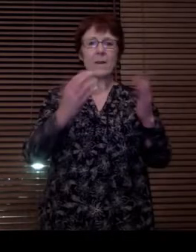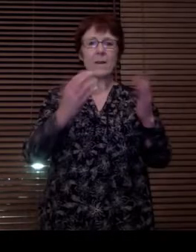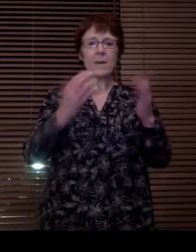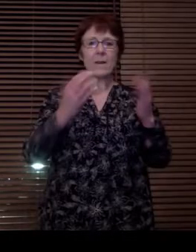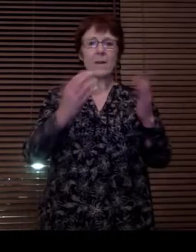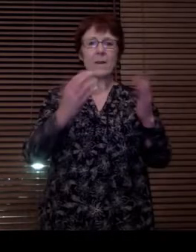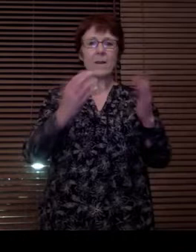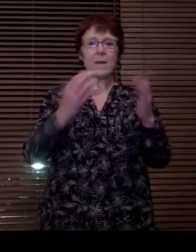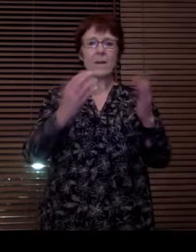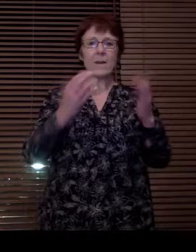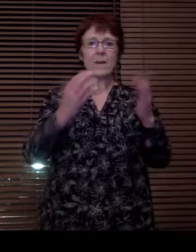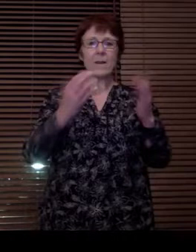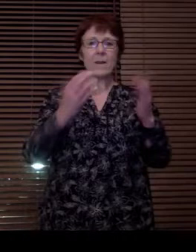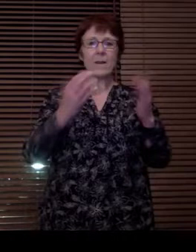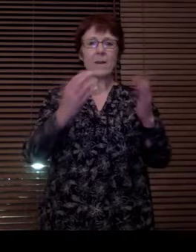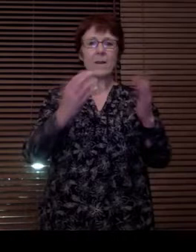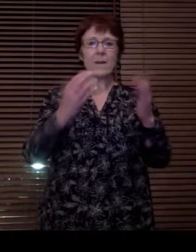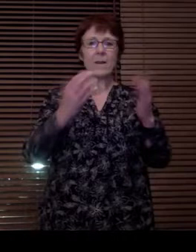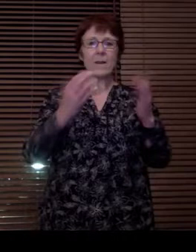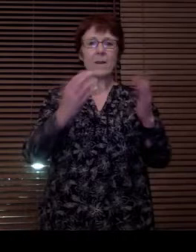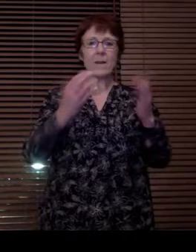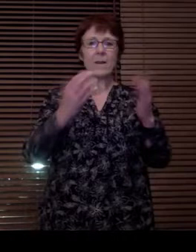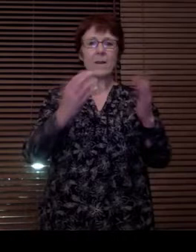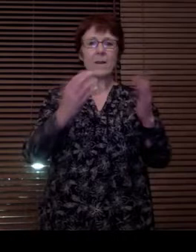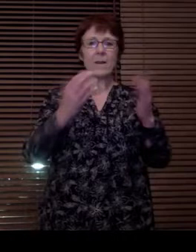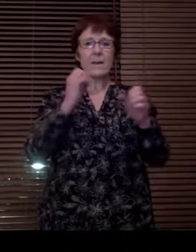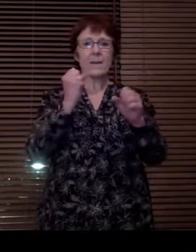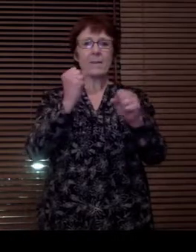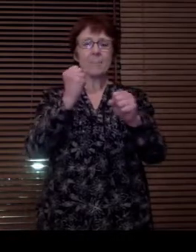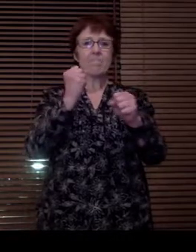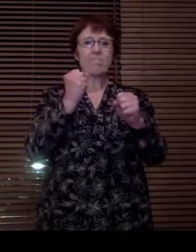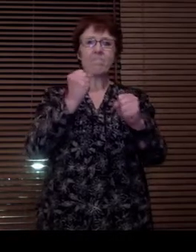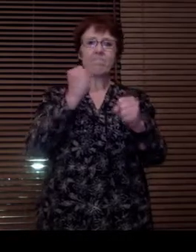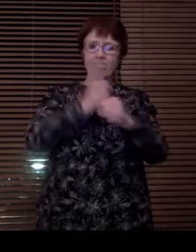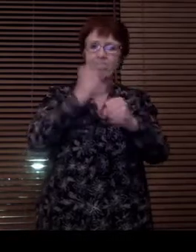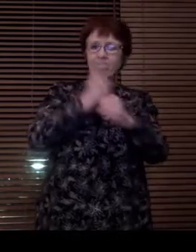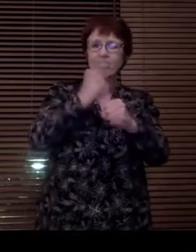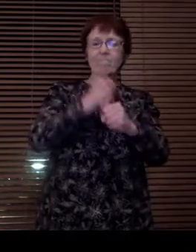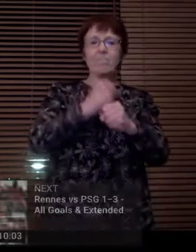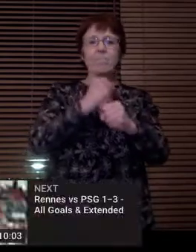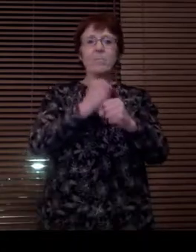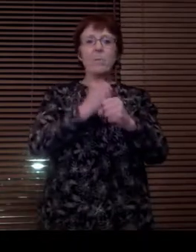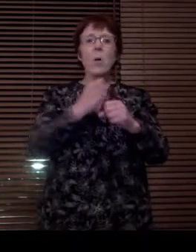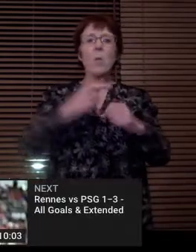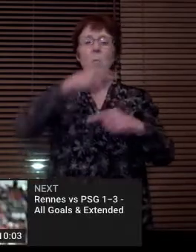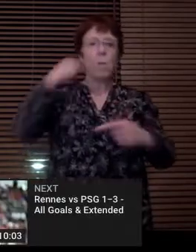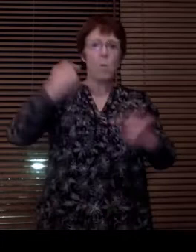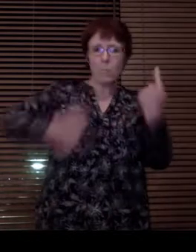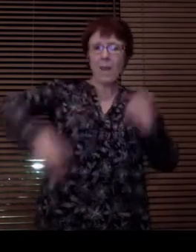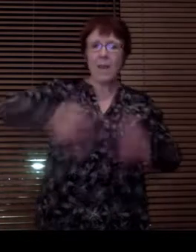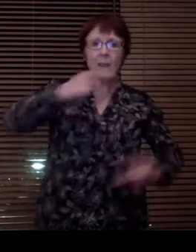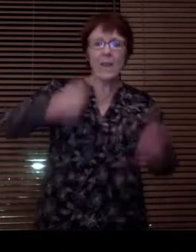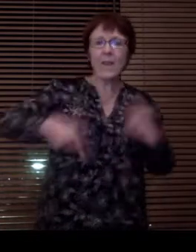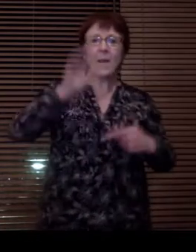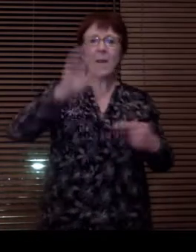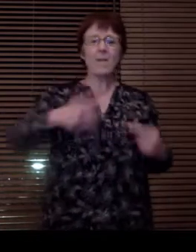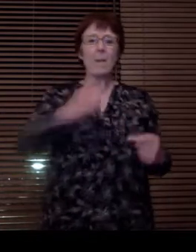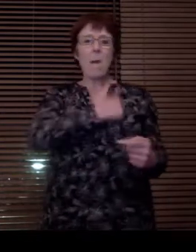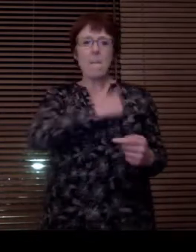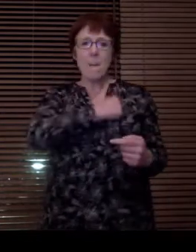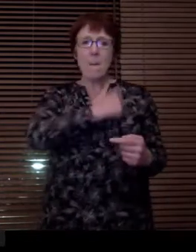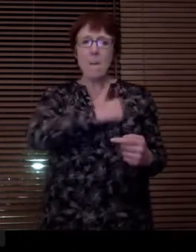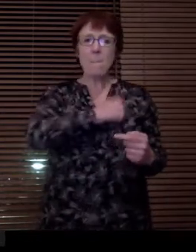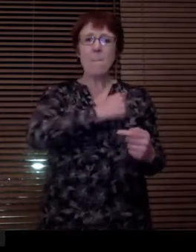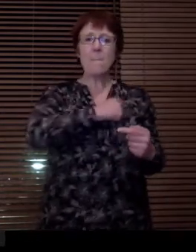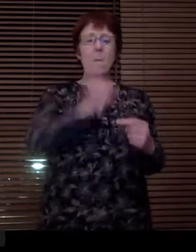very, very important to prepare, get ready for your workout, get the blood flowing and raise the heart rate. Be the best you can be. Let's absolutely